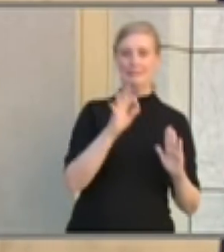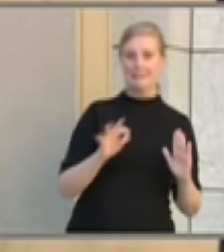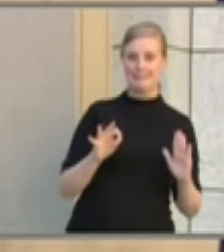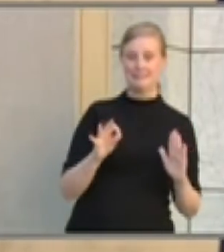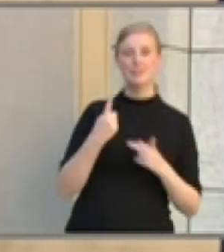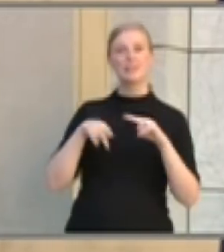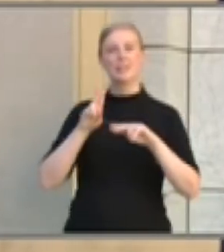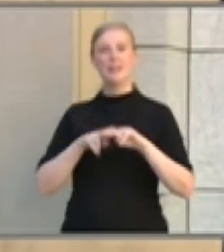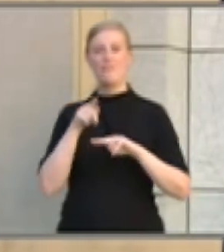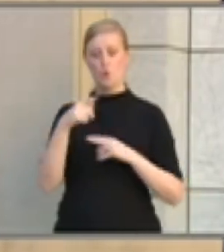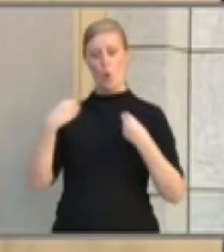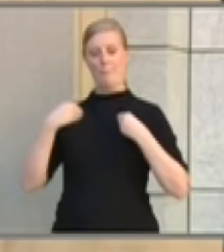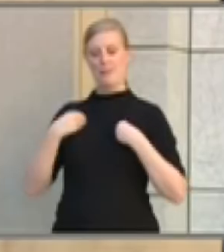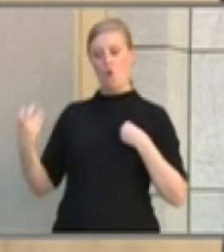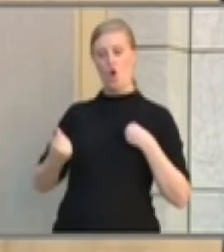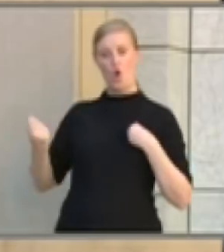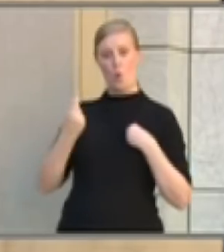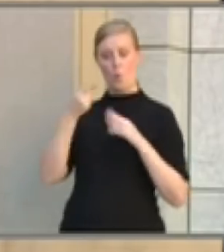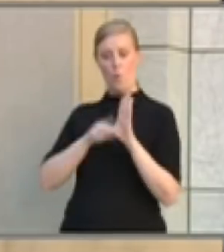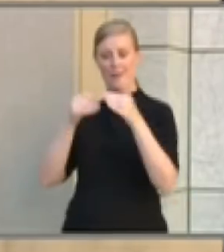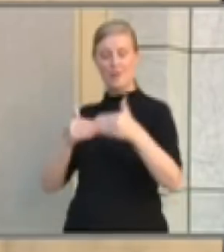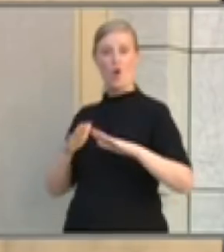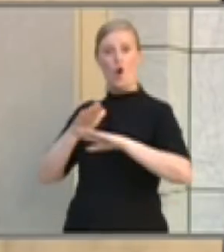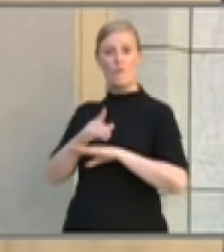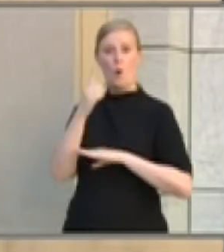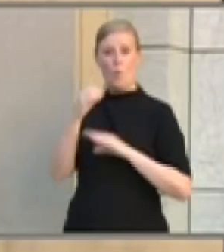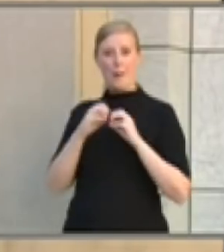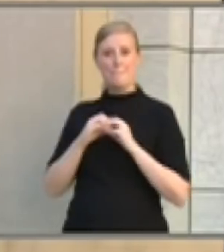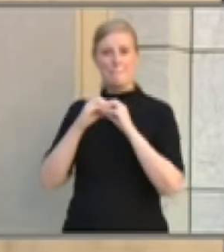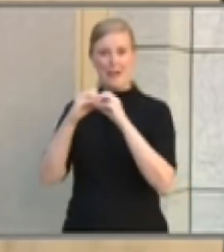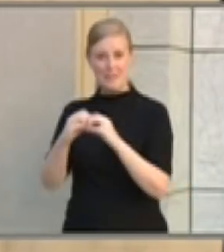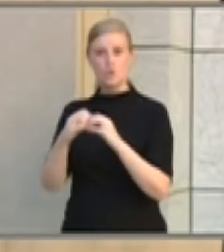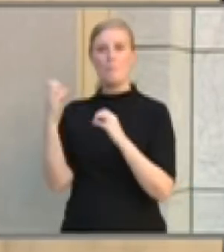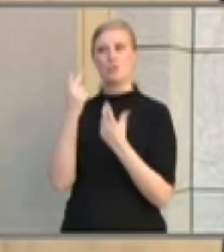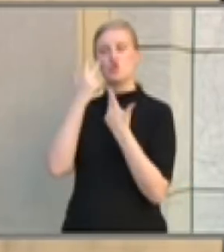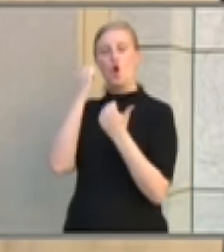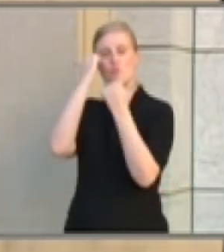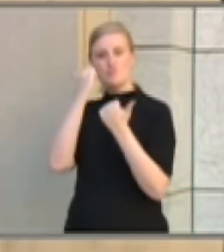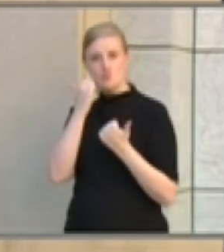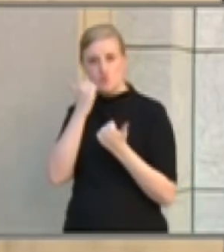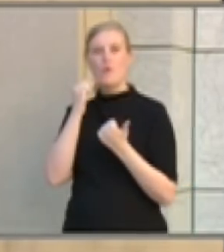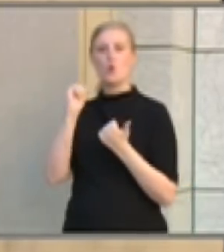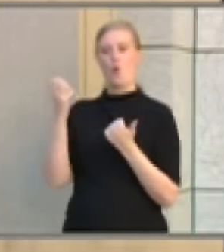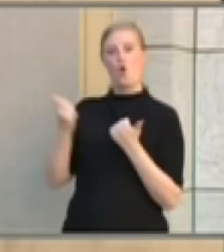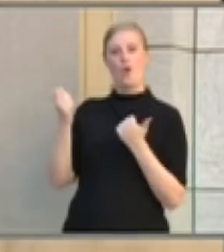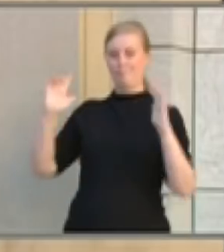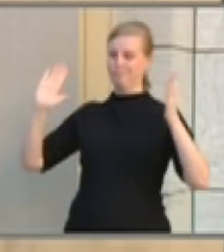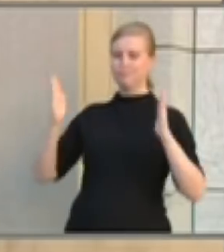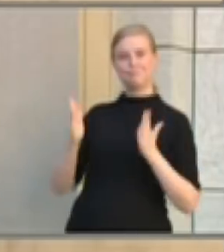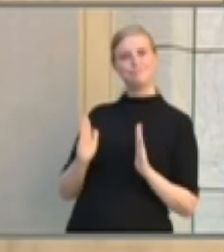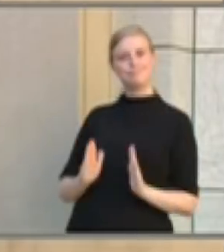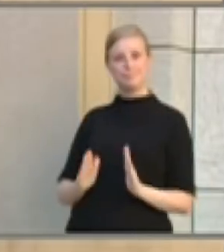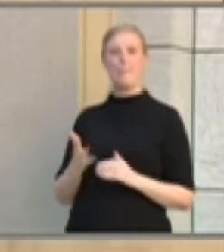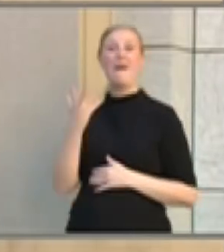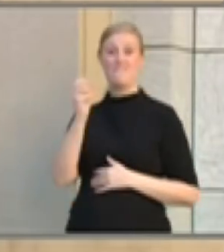announced by other nations. It's more generous than New Zealand's scheme. It's broader than the